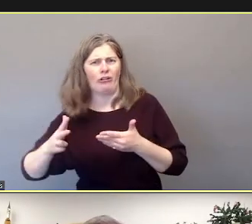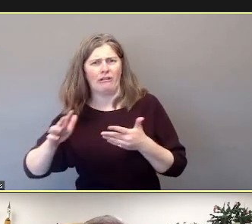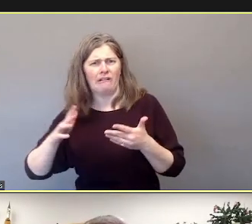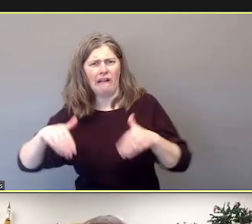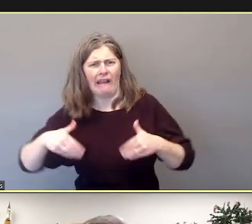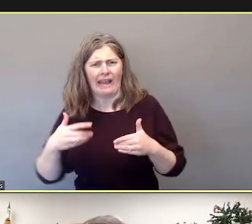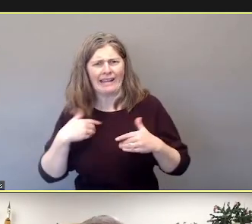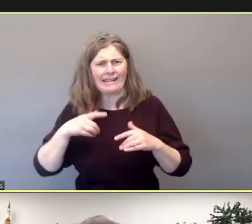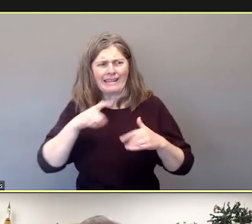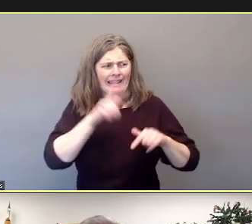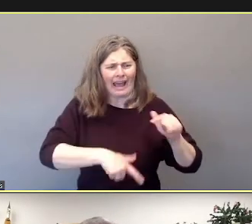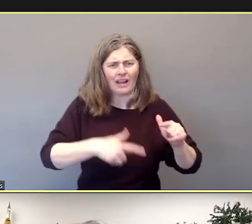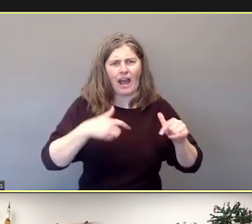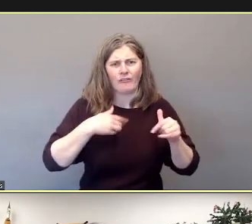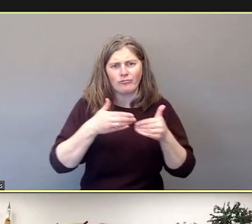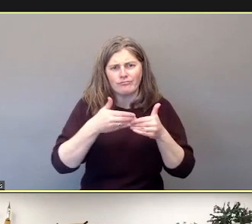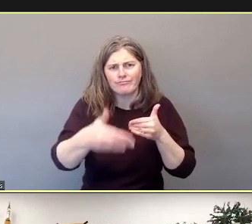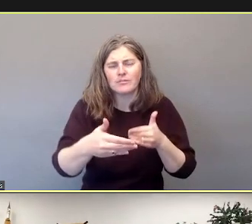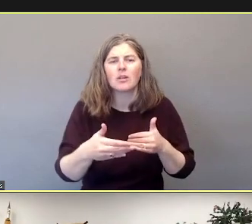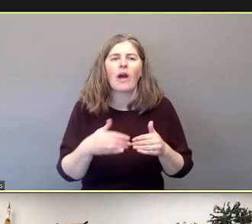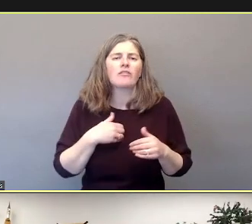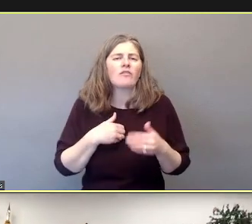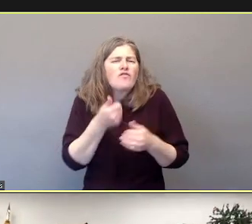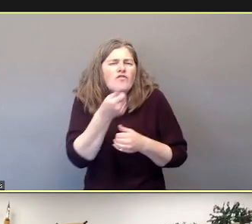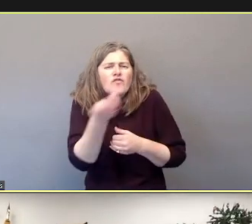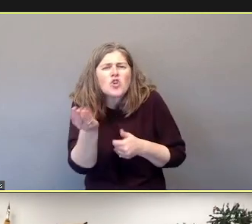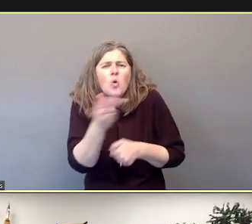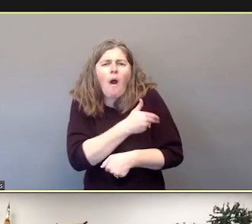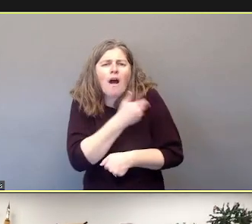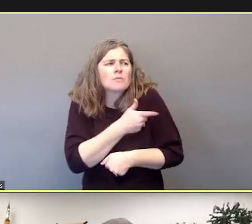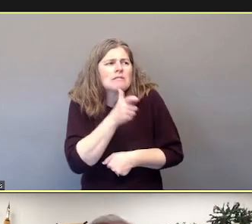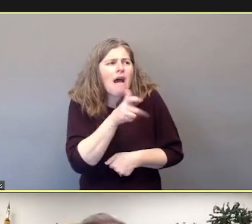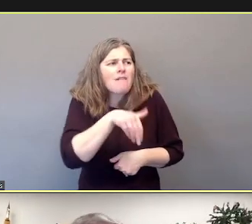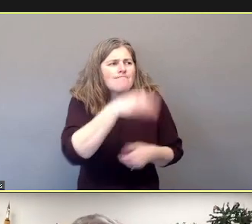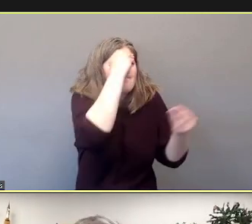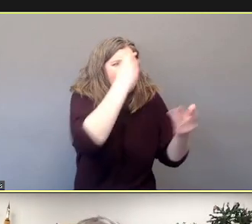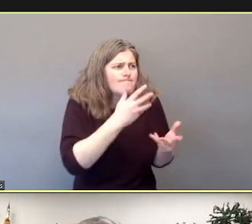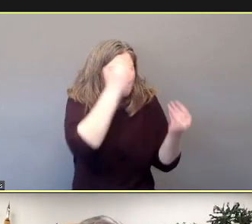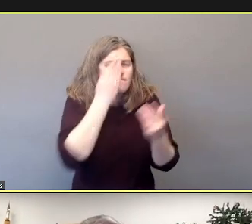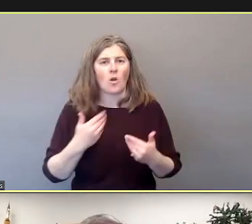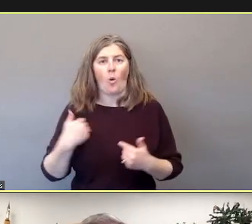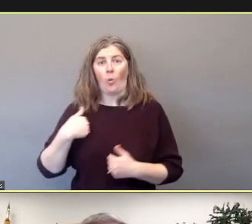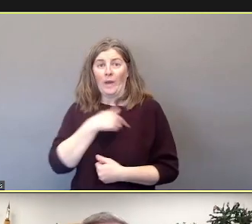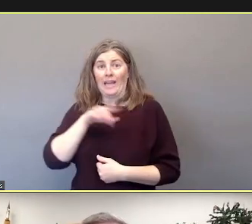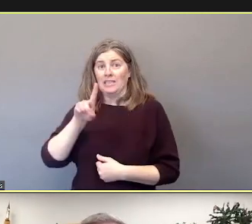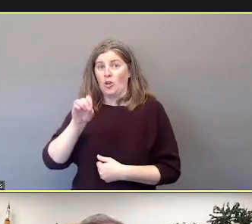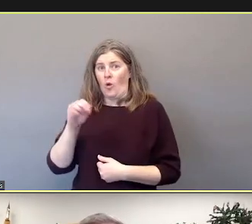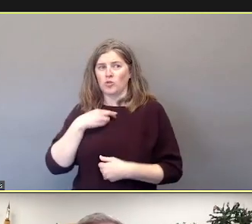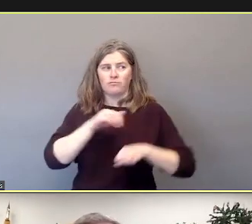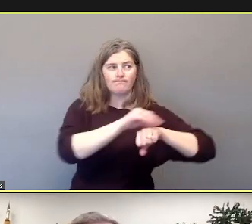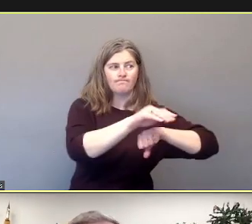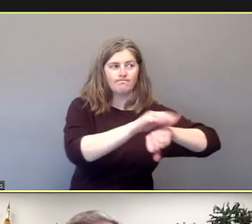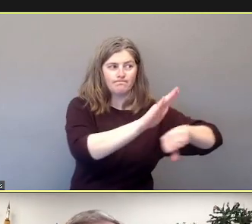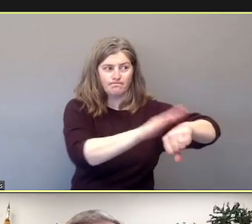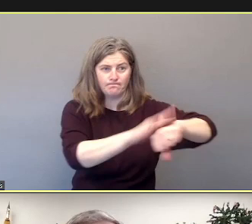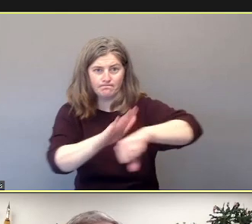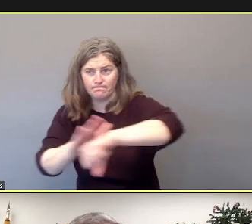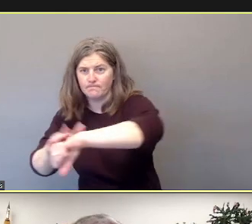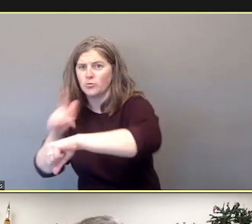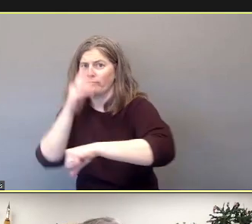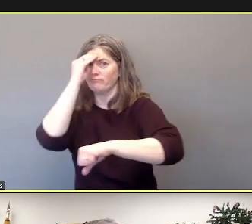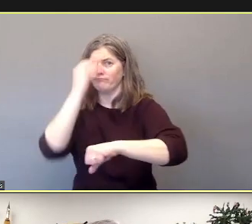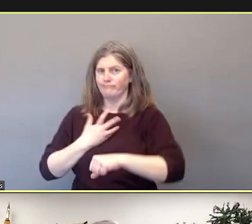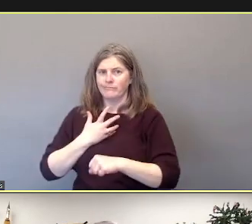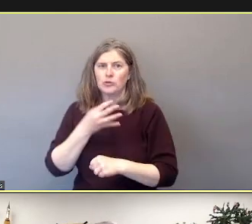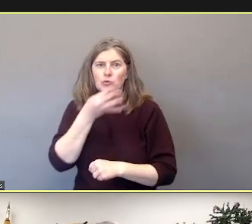4 hospitals that didn't report. DOH will be sending out notices to everybody who didn't report, letting them know that they really ought to do that very